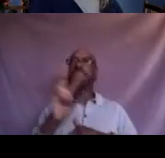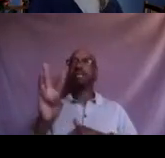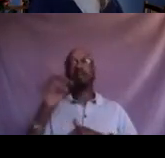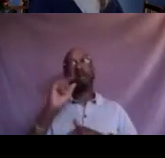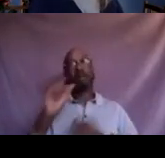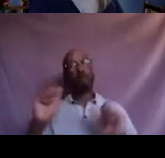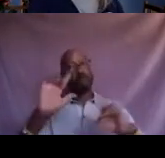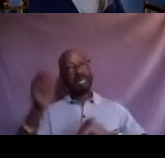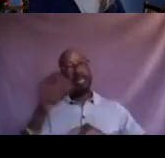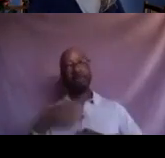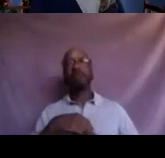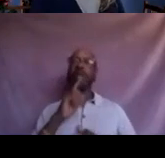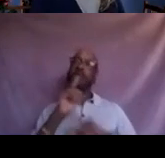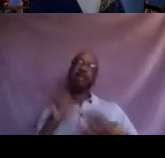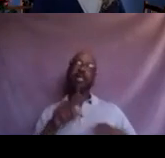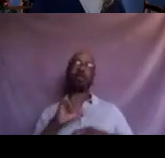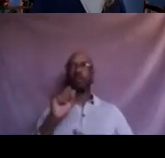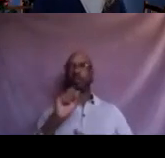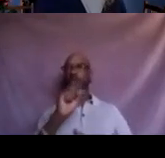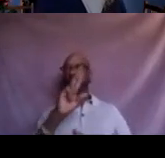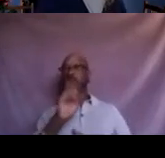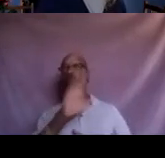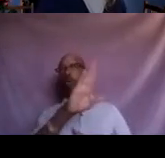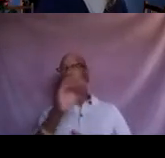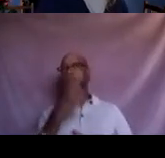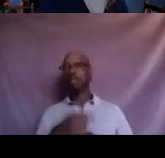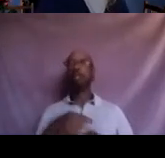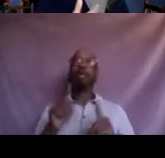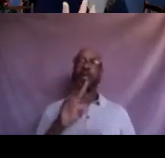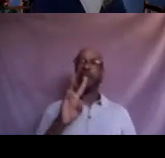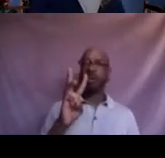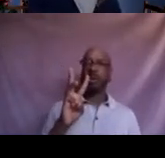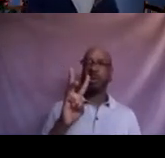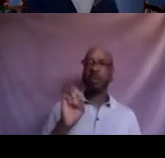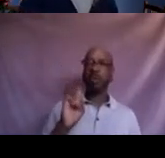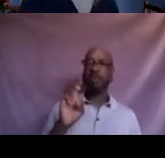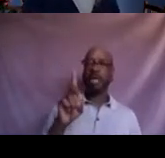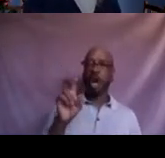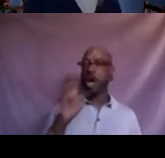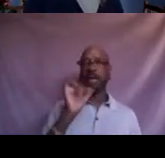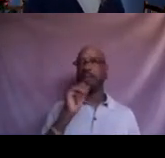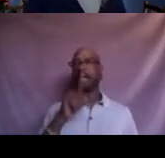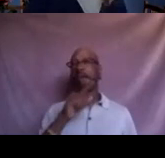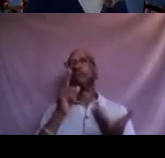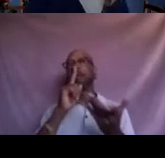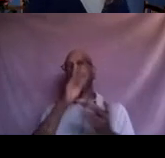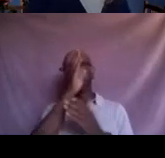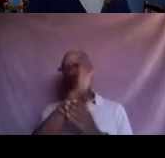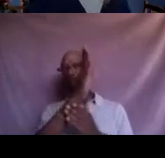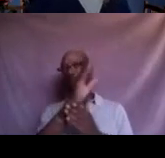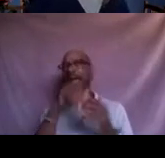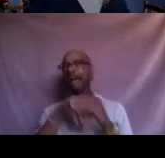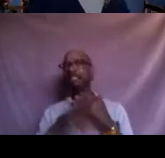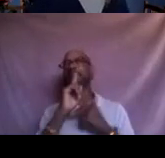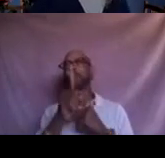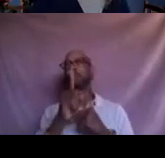Sue's question right there. But in terms of webinars and sessions directly for families, I don't have direct access to what those are, but I am sure there will be